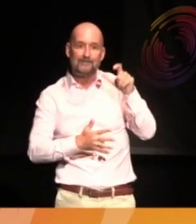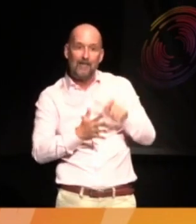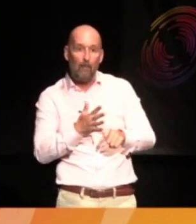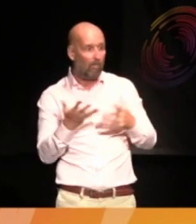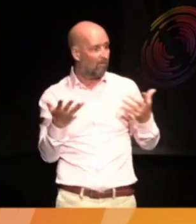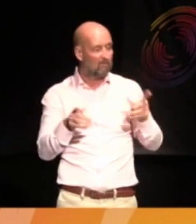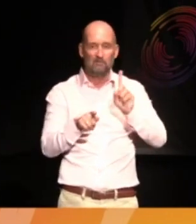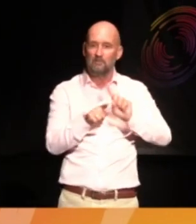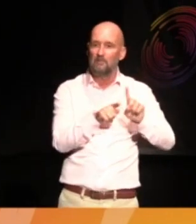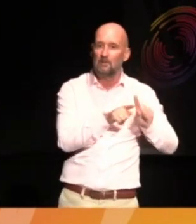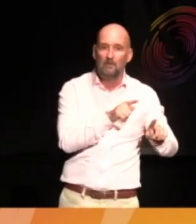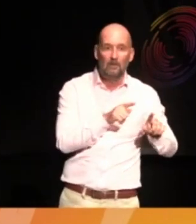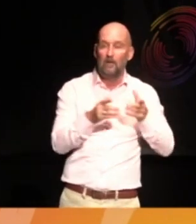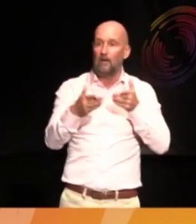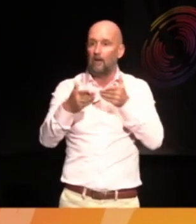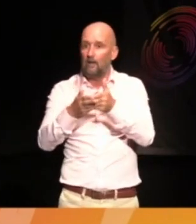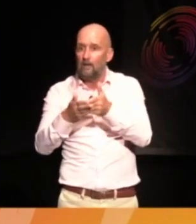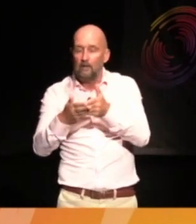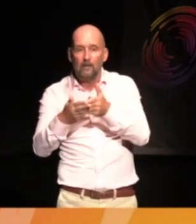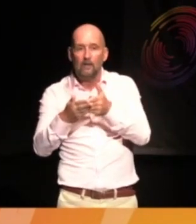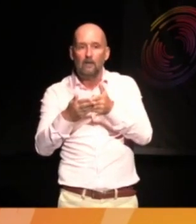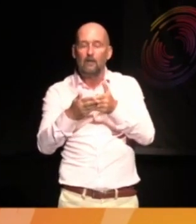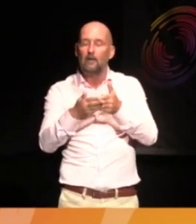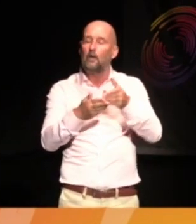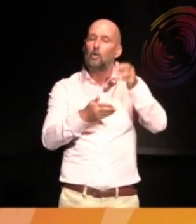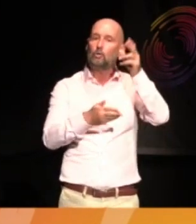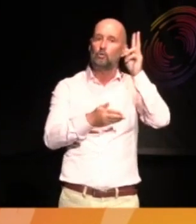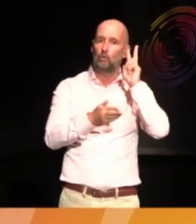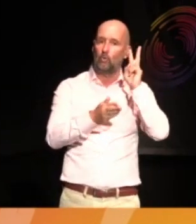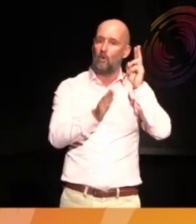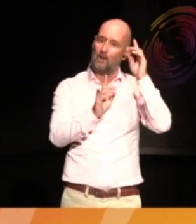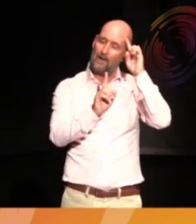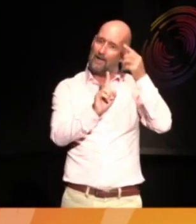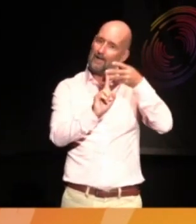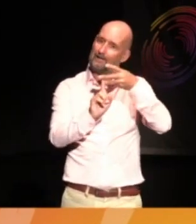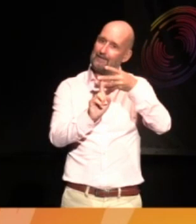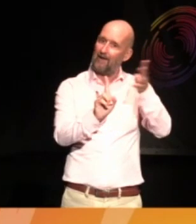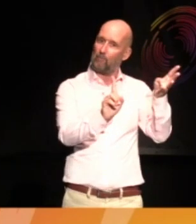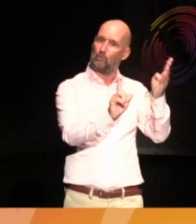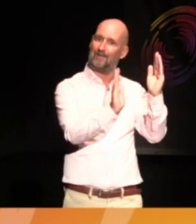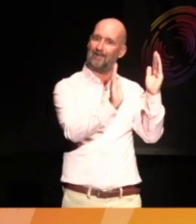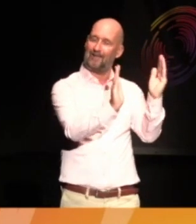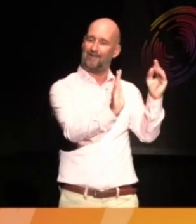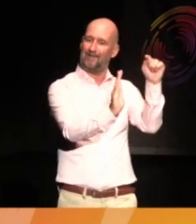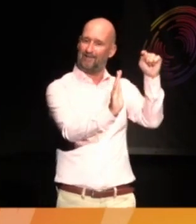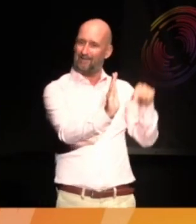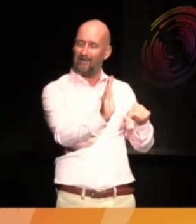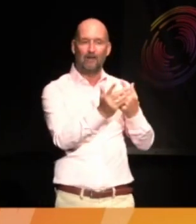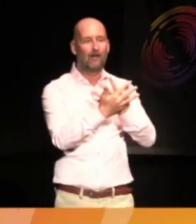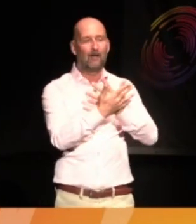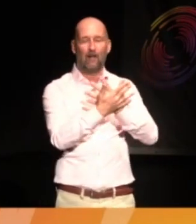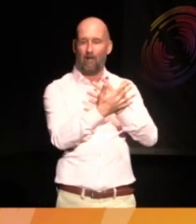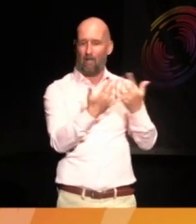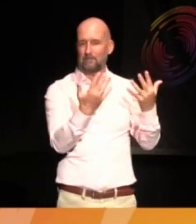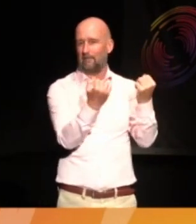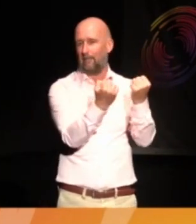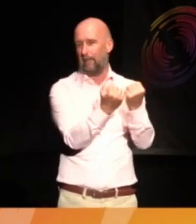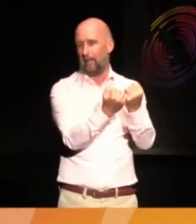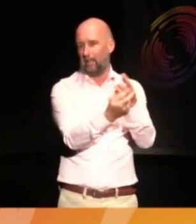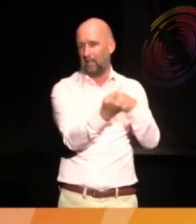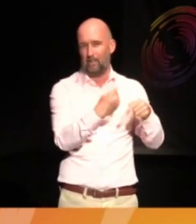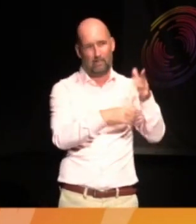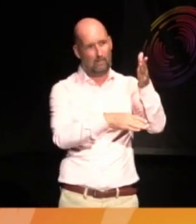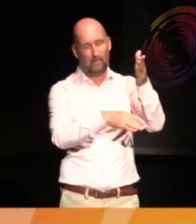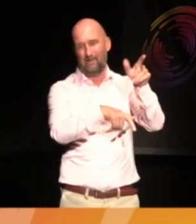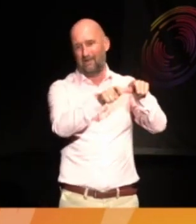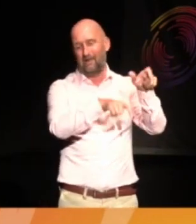whereas when it comes to neurodiversity, I think a lot more people are impacted.